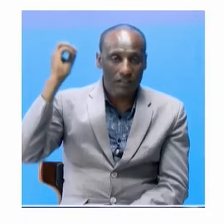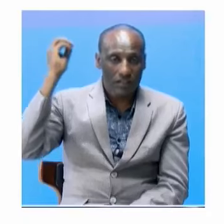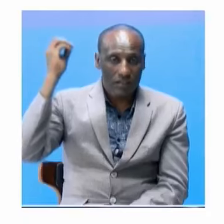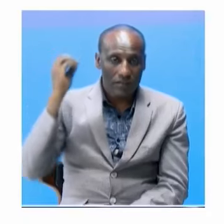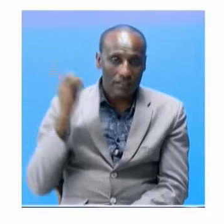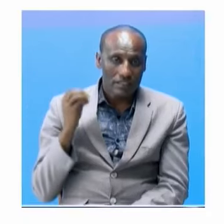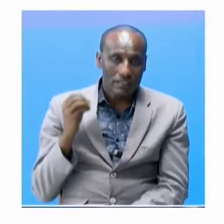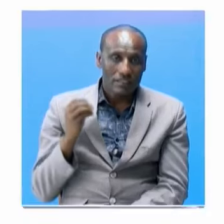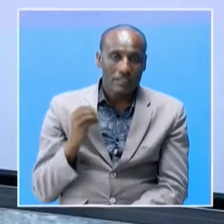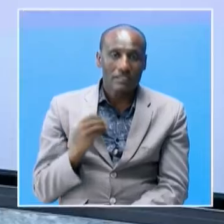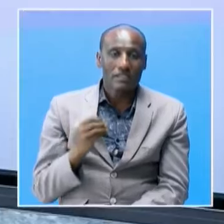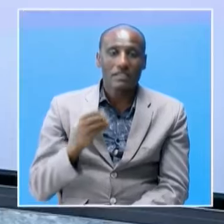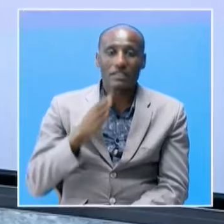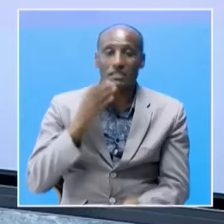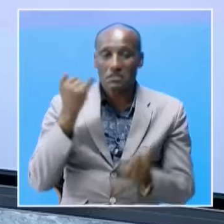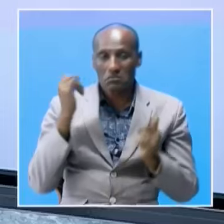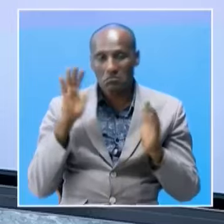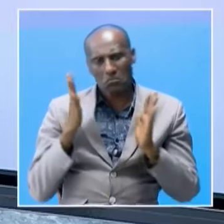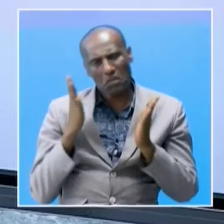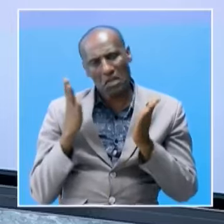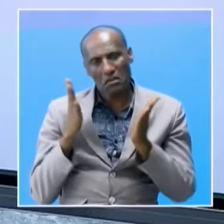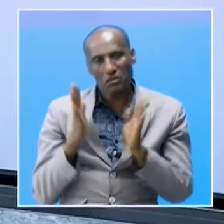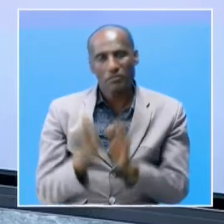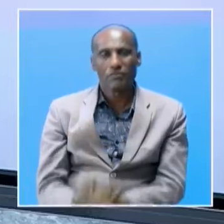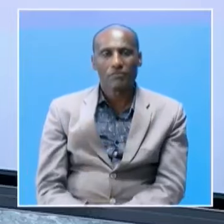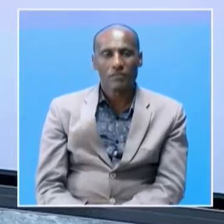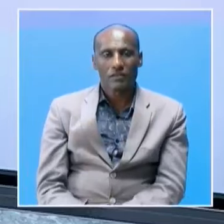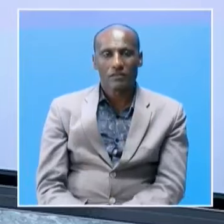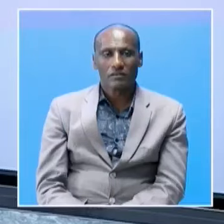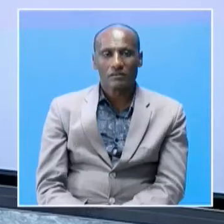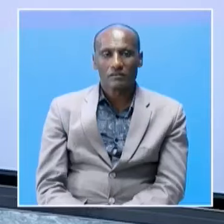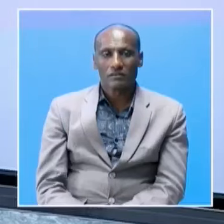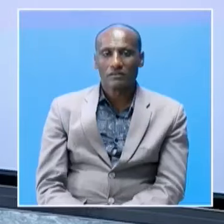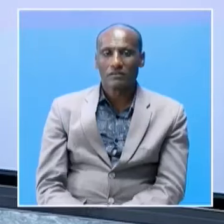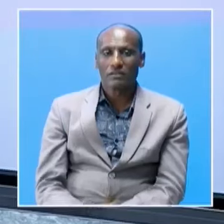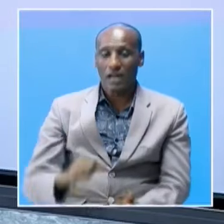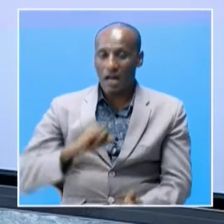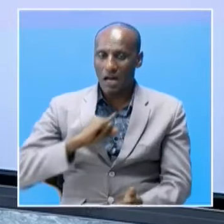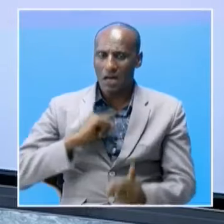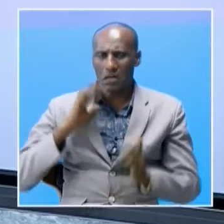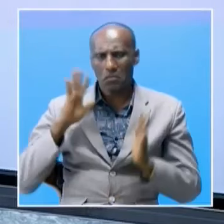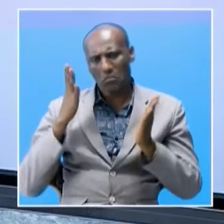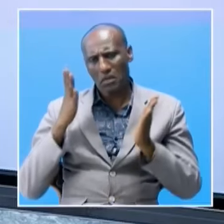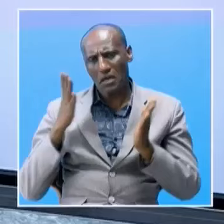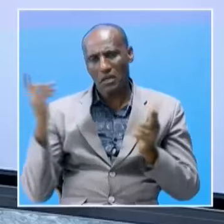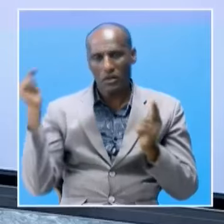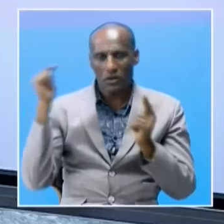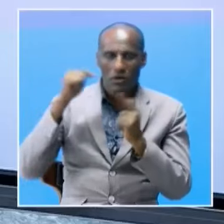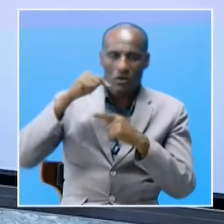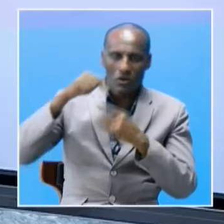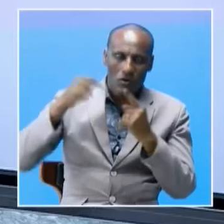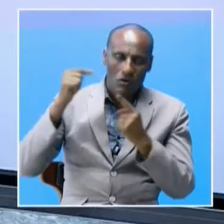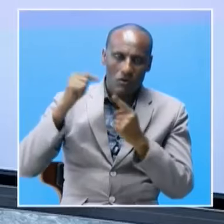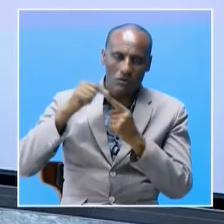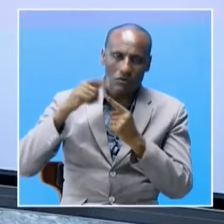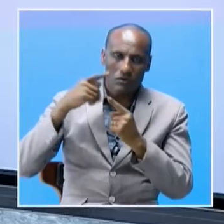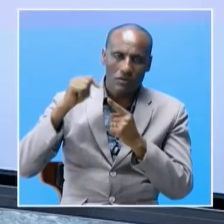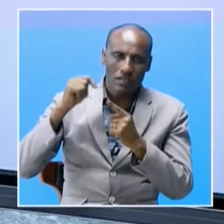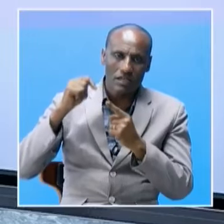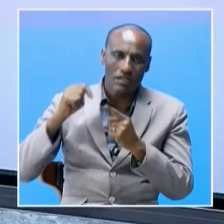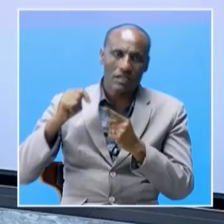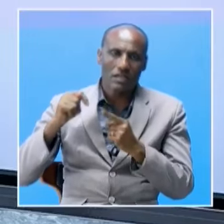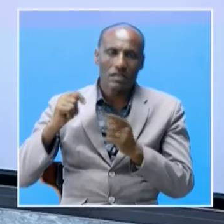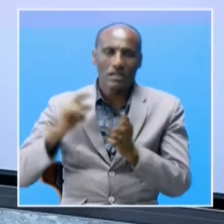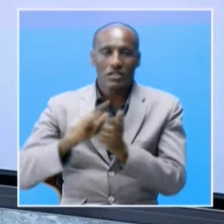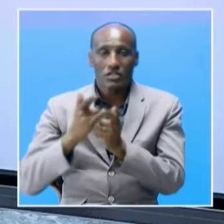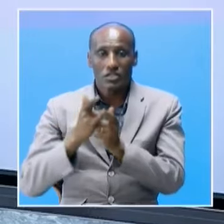say the answer is may, you're correct. I may go to the gym later if I finish early. All right.